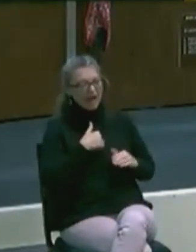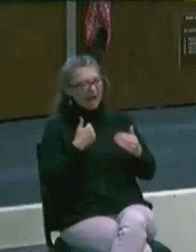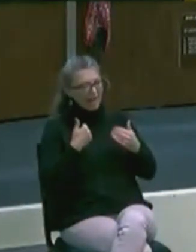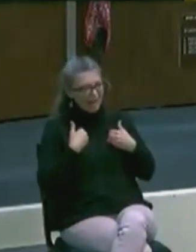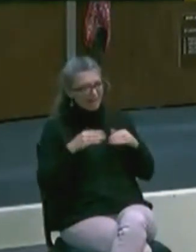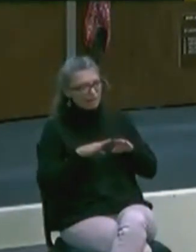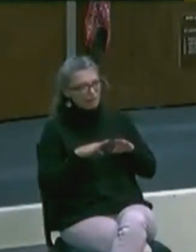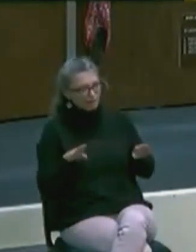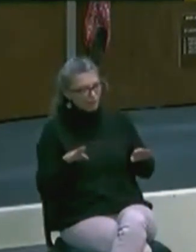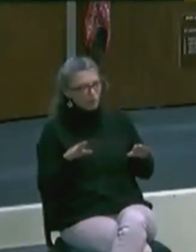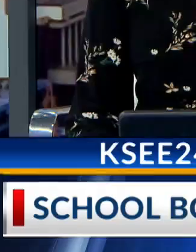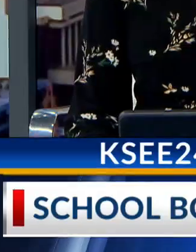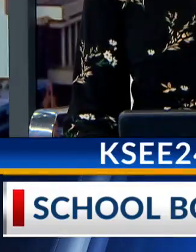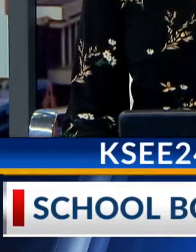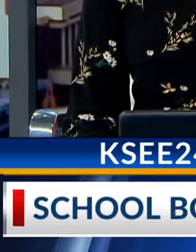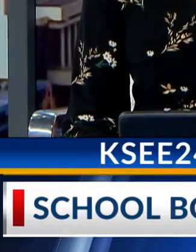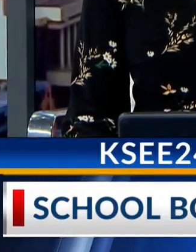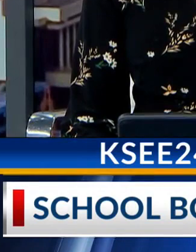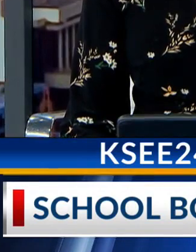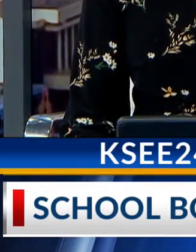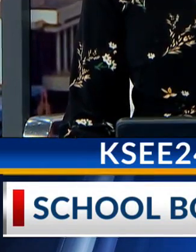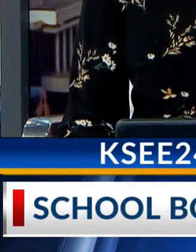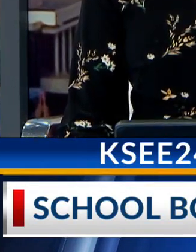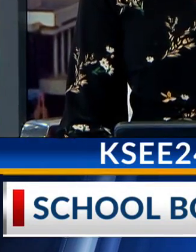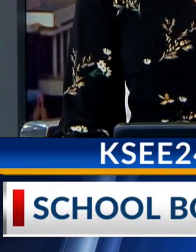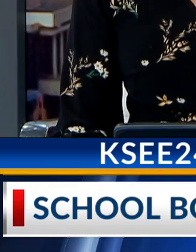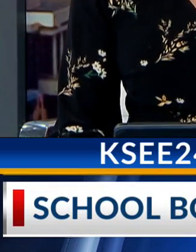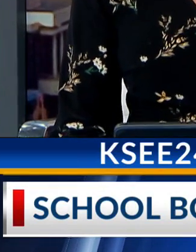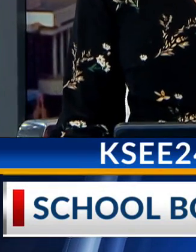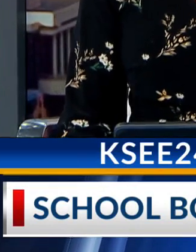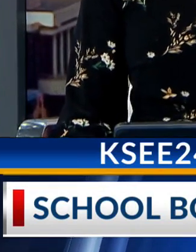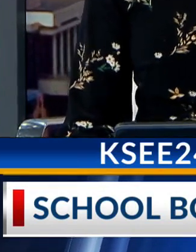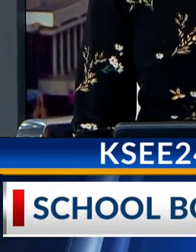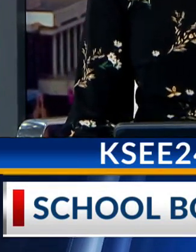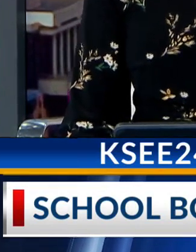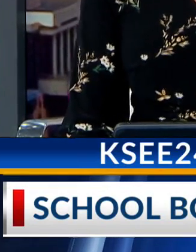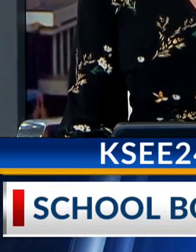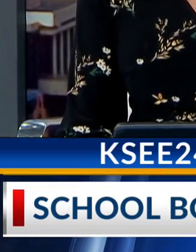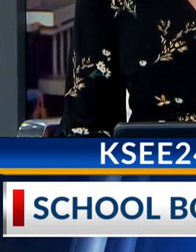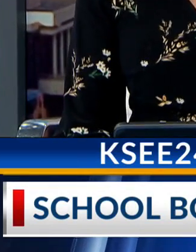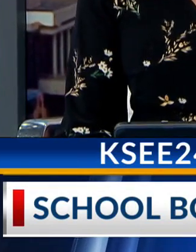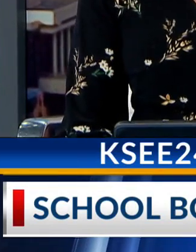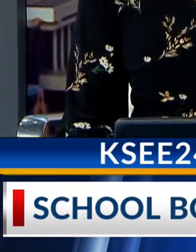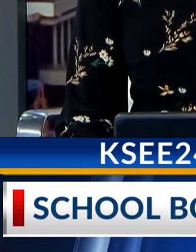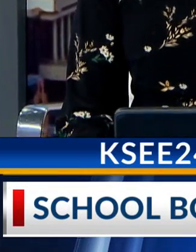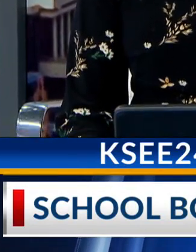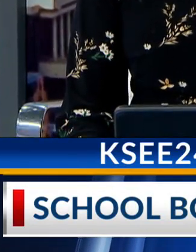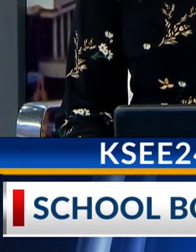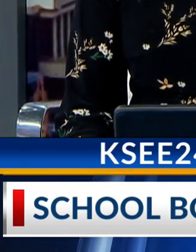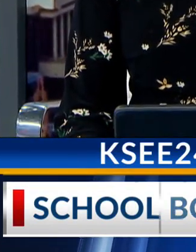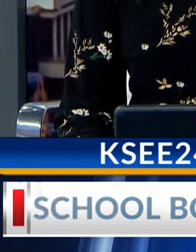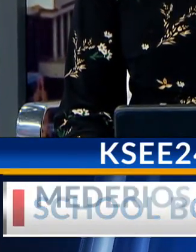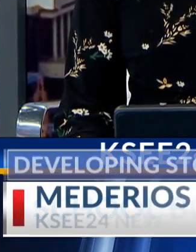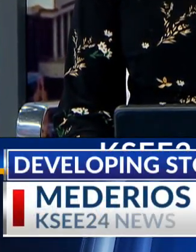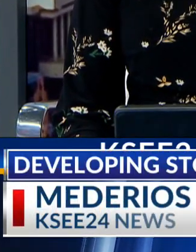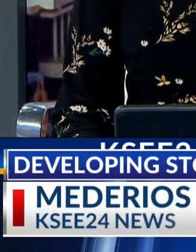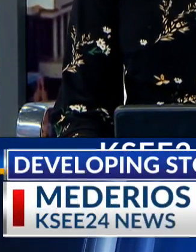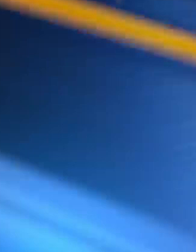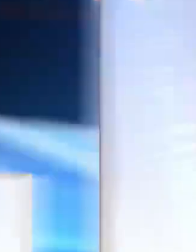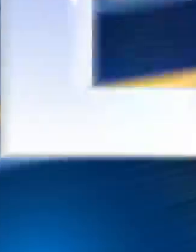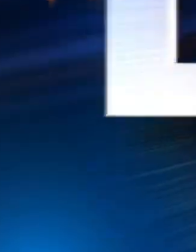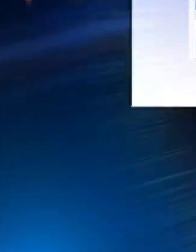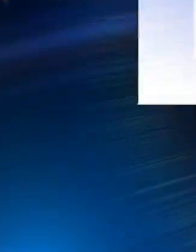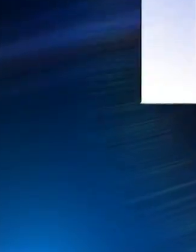the district office with reaction from last night and the steps they're going to take moving forward. Medeiros.